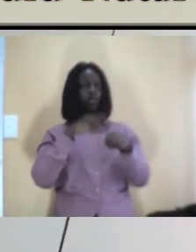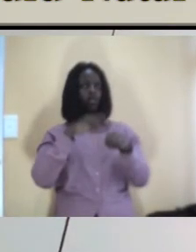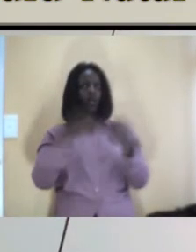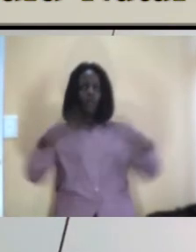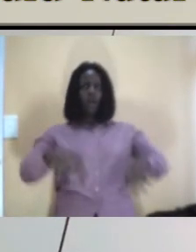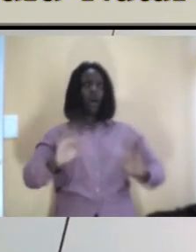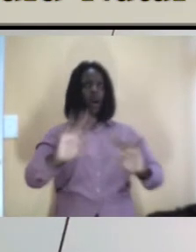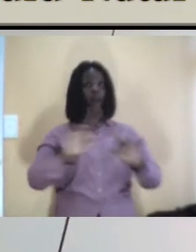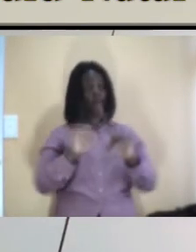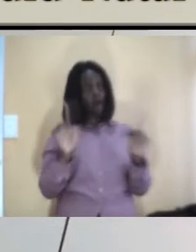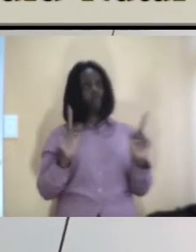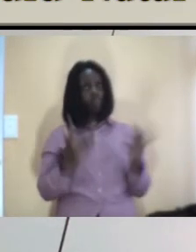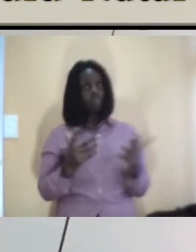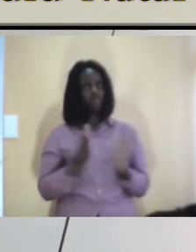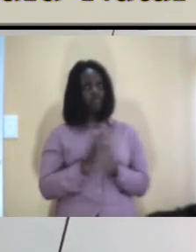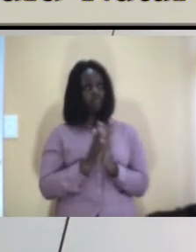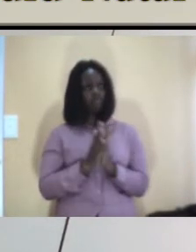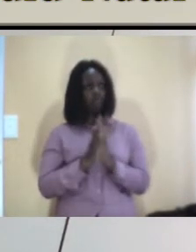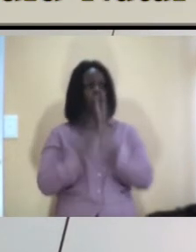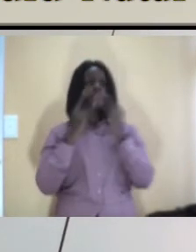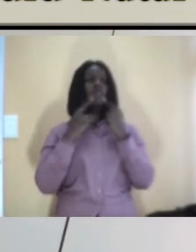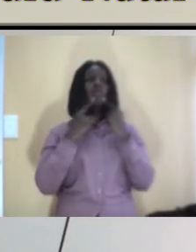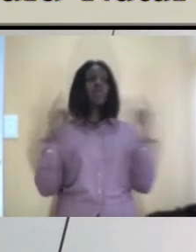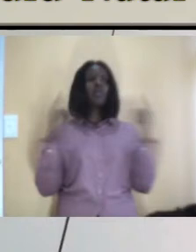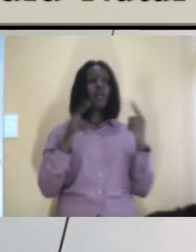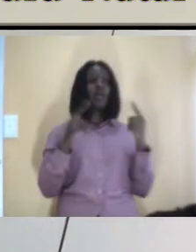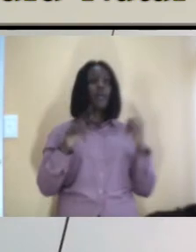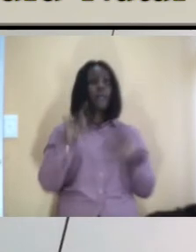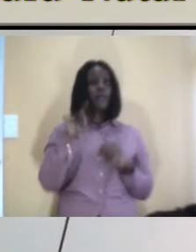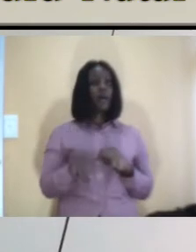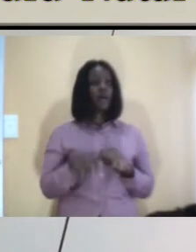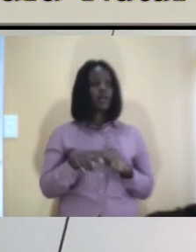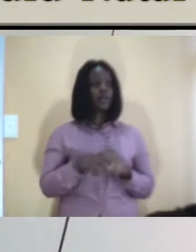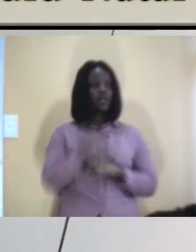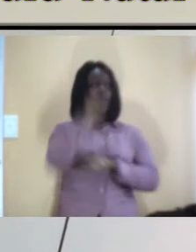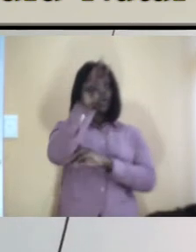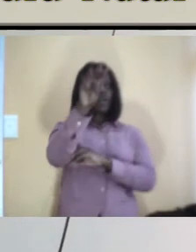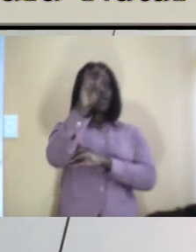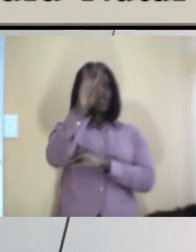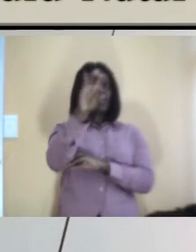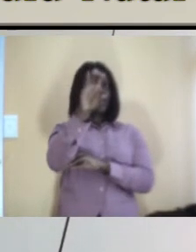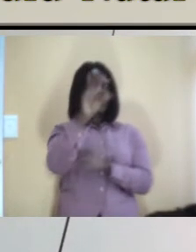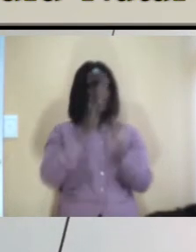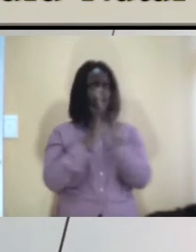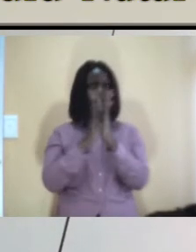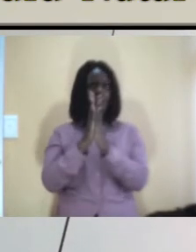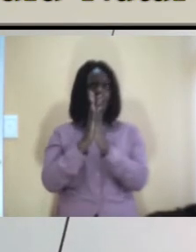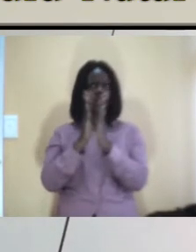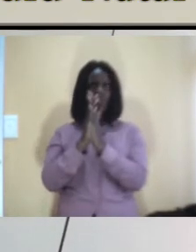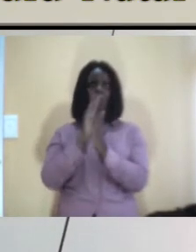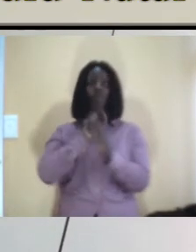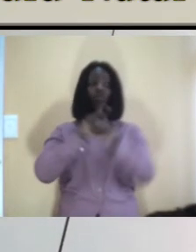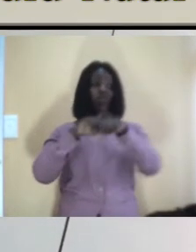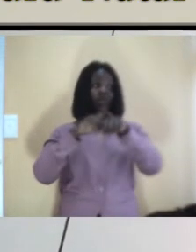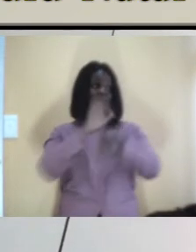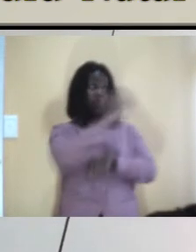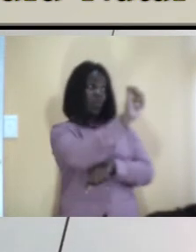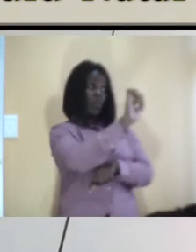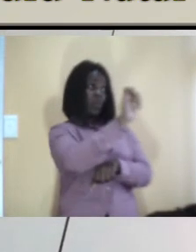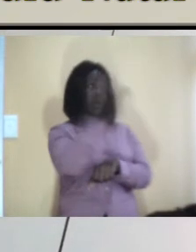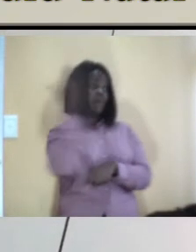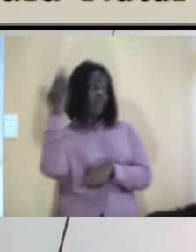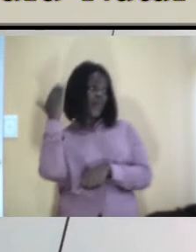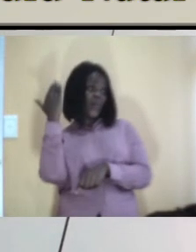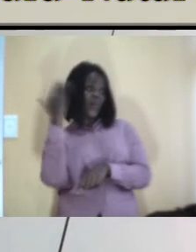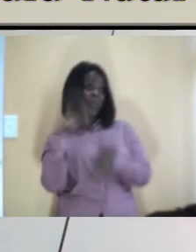But apart from that, let me also declare the MSA request to use her minutes. She